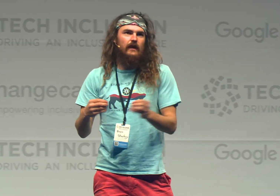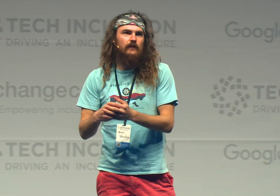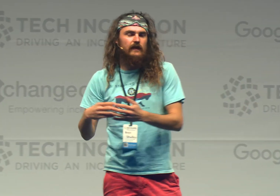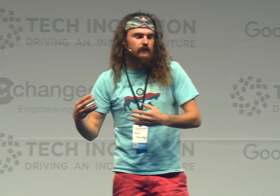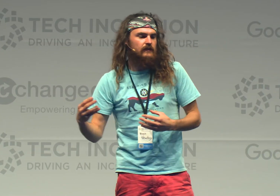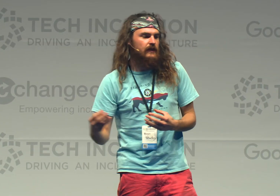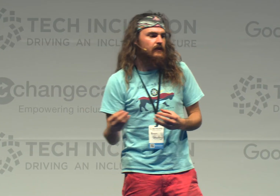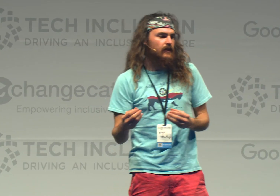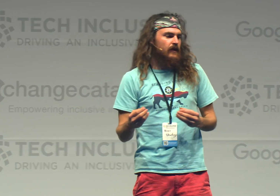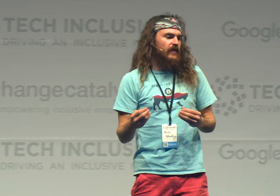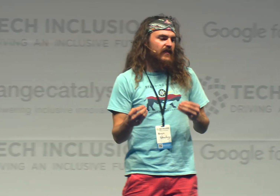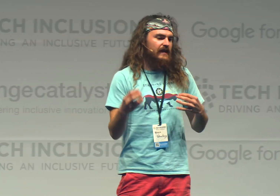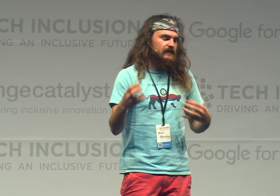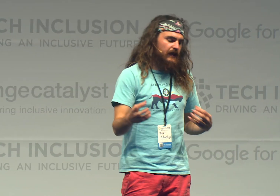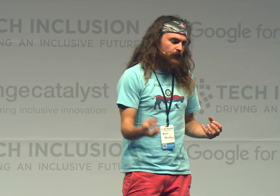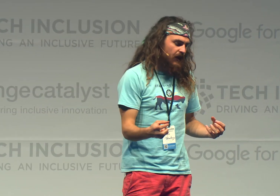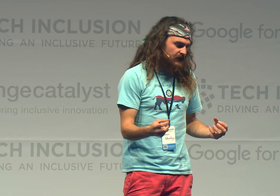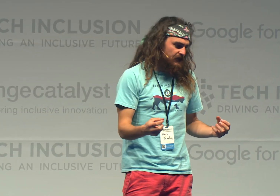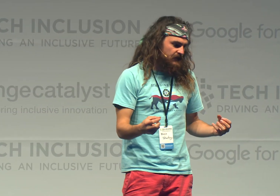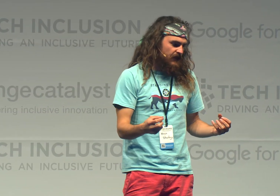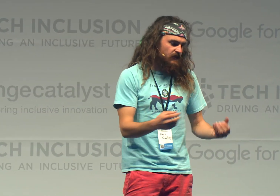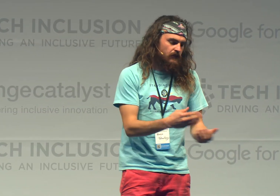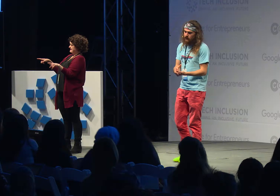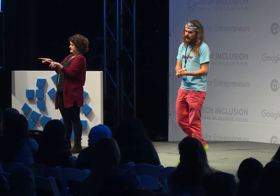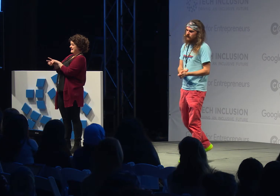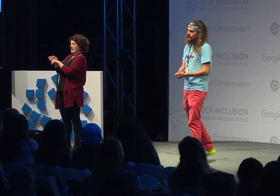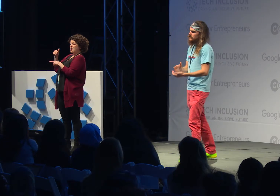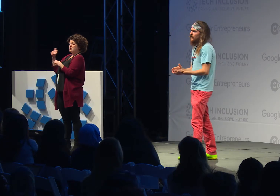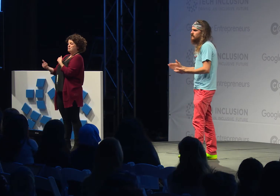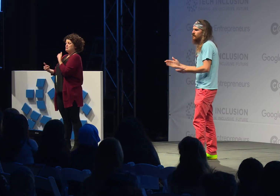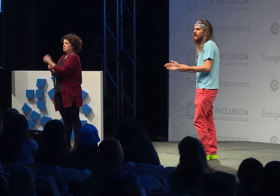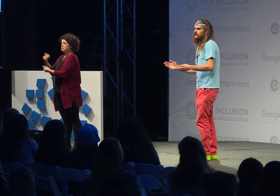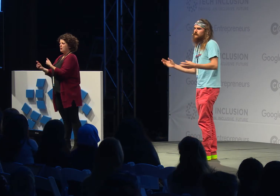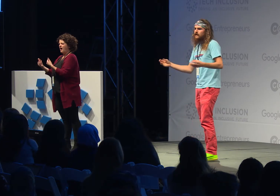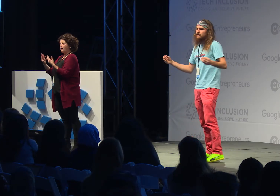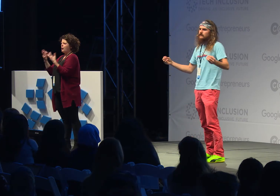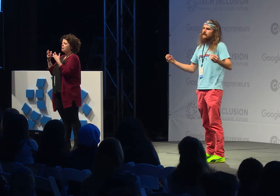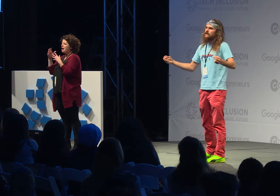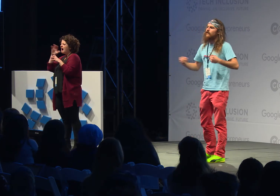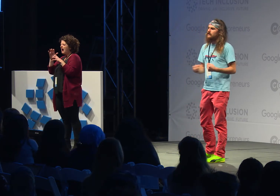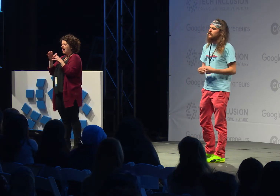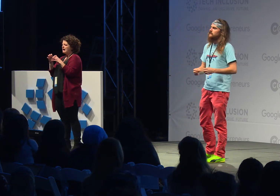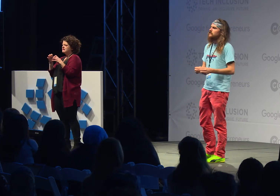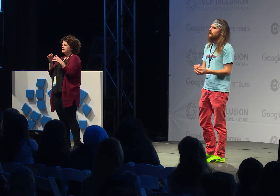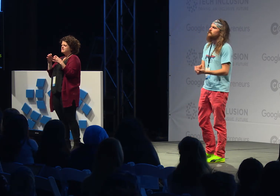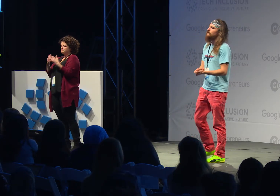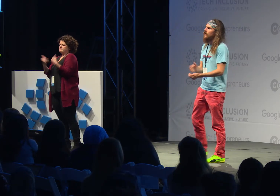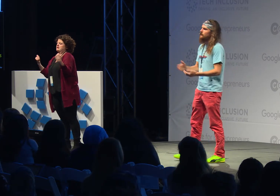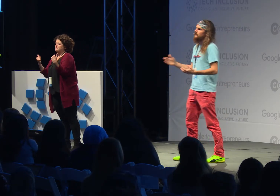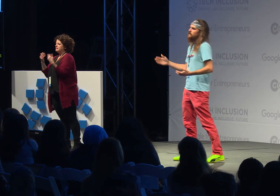it's really interesting that same process has also sort of sought to divide us, because it's affected